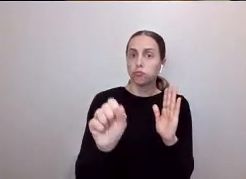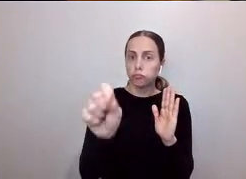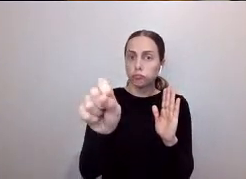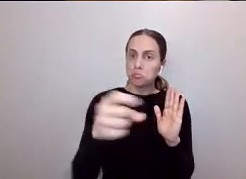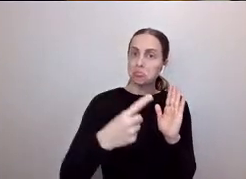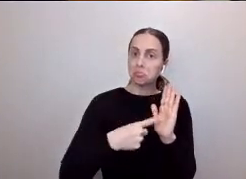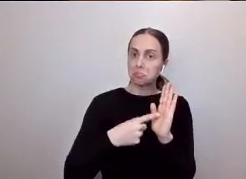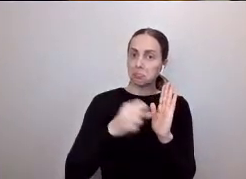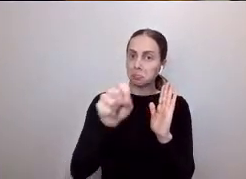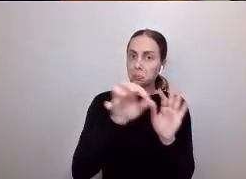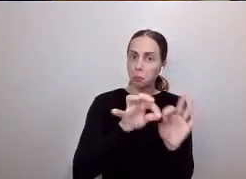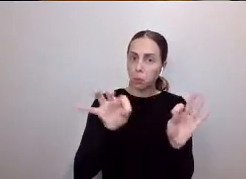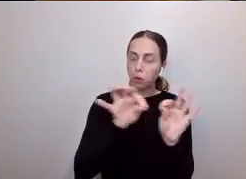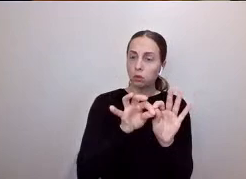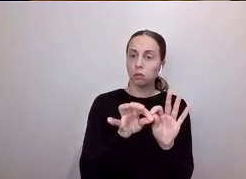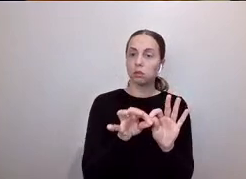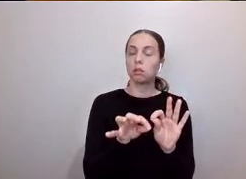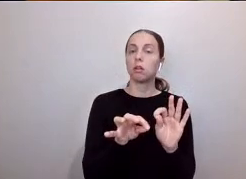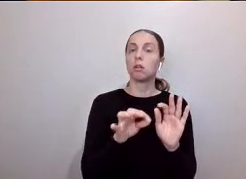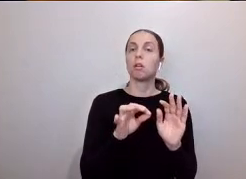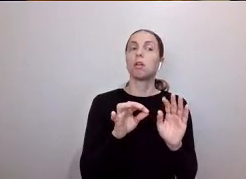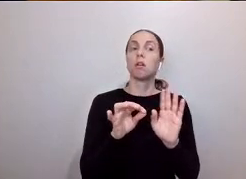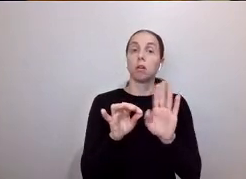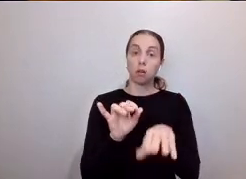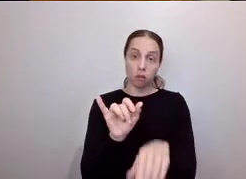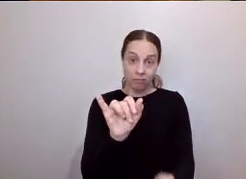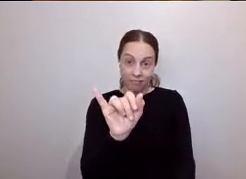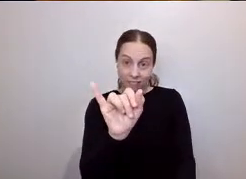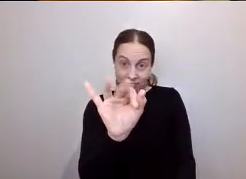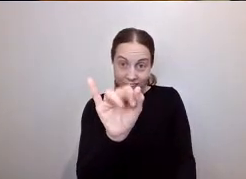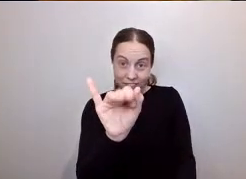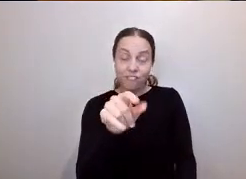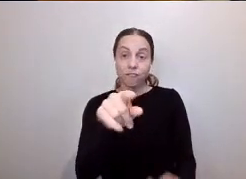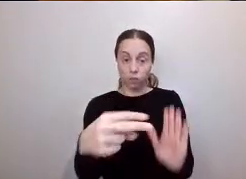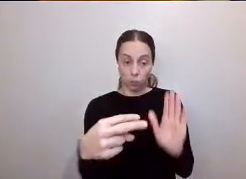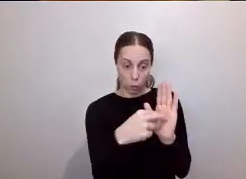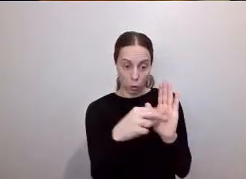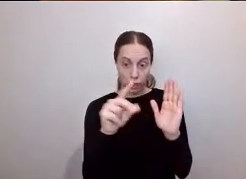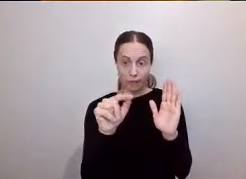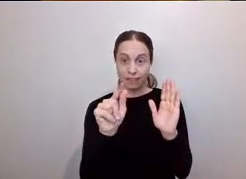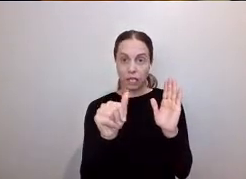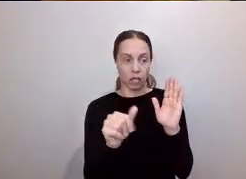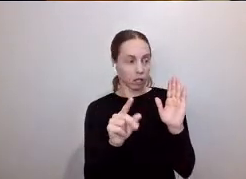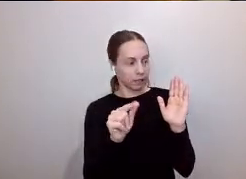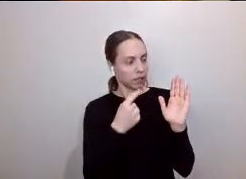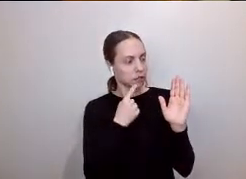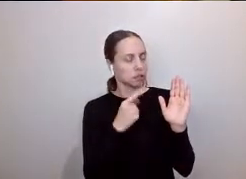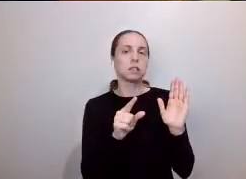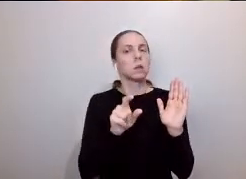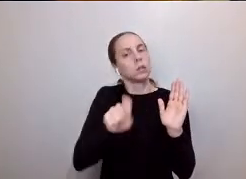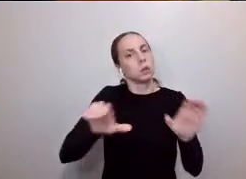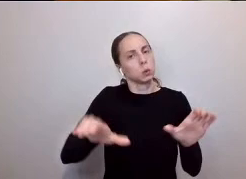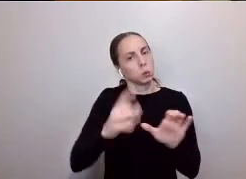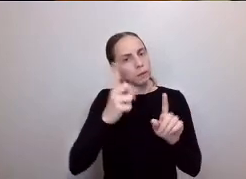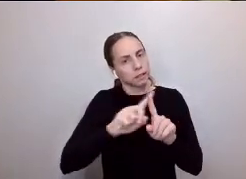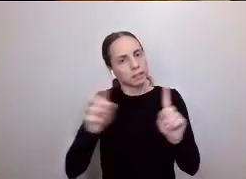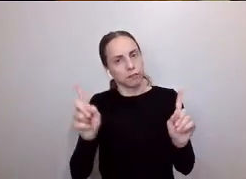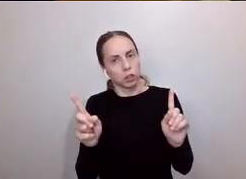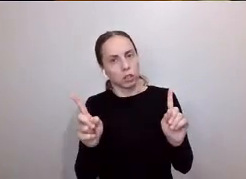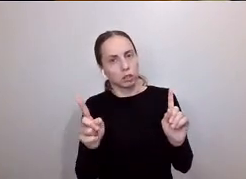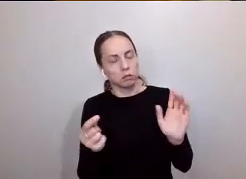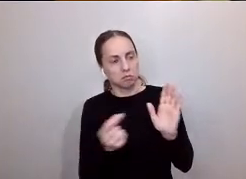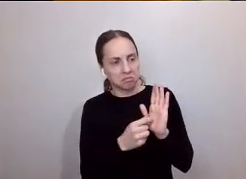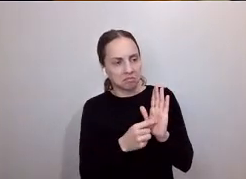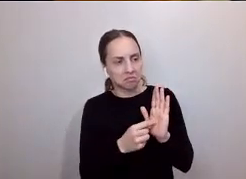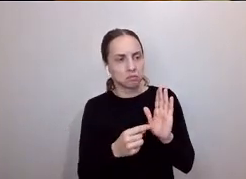your behavior if the data said to do something different. But in this case, it doesn't matter what the data says about